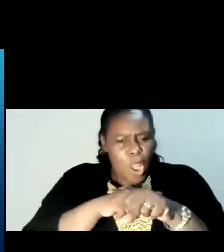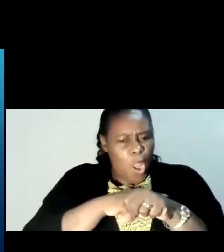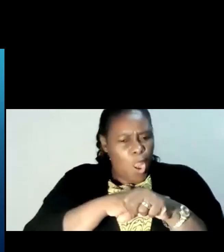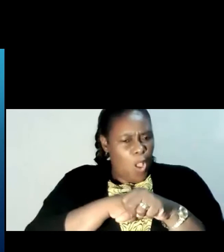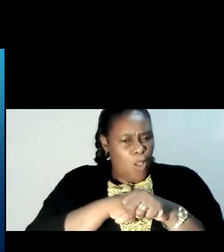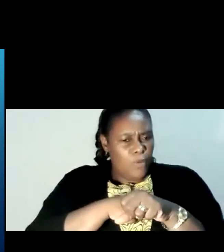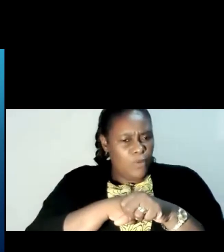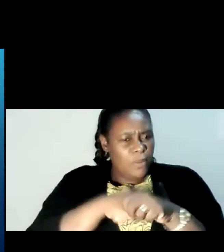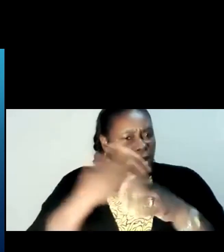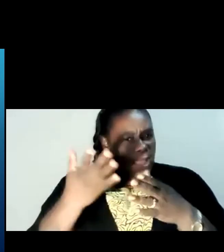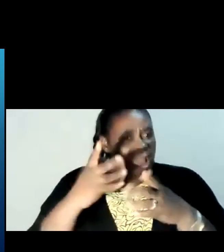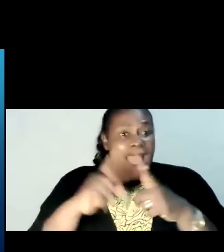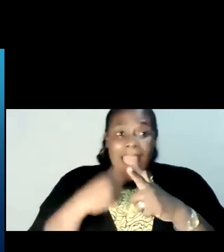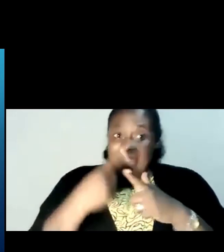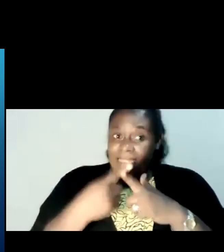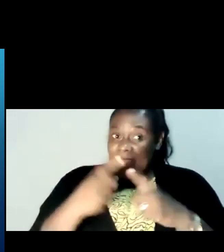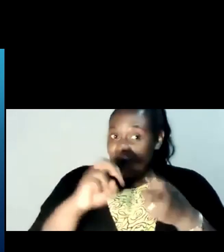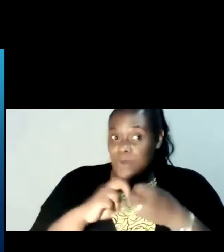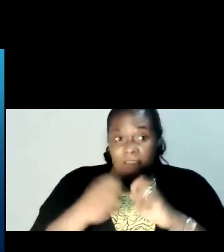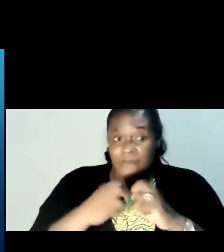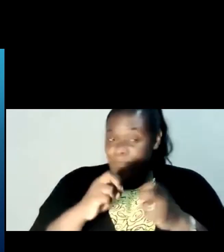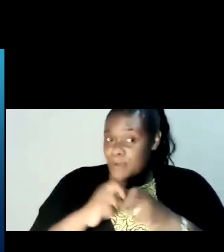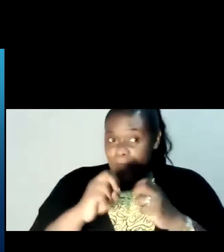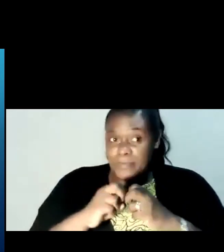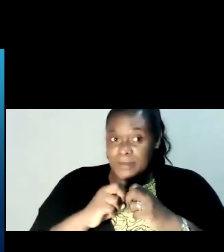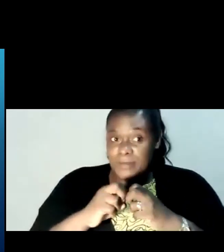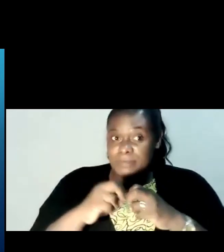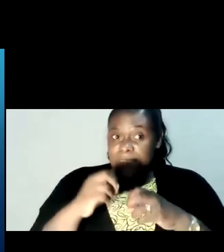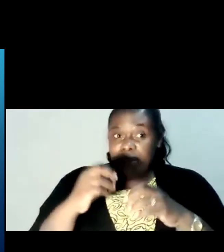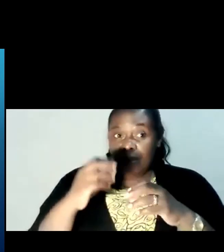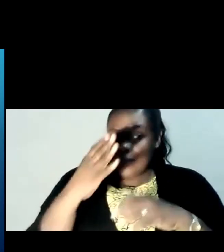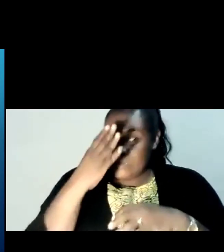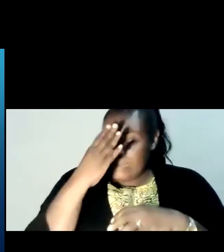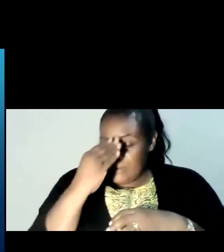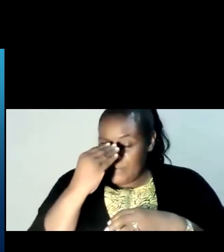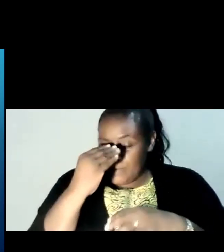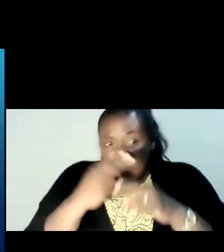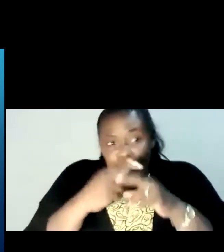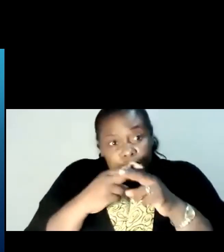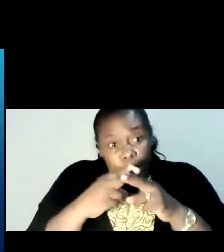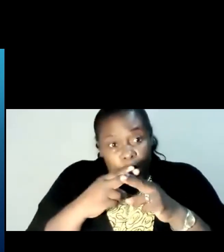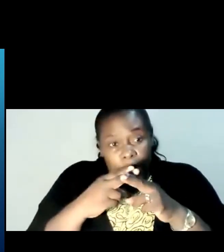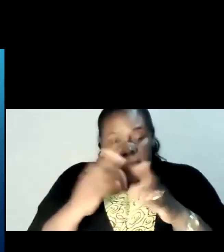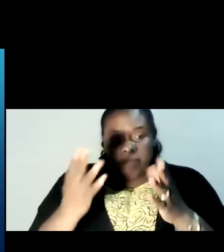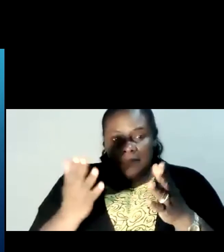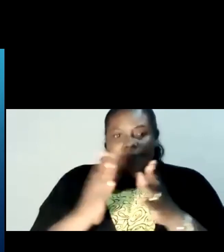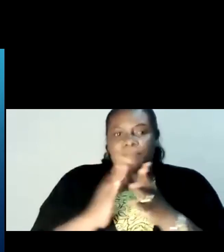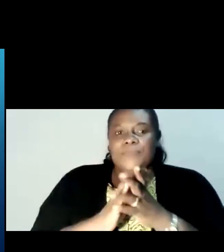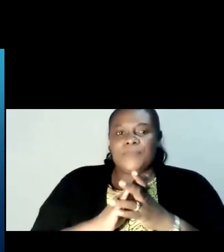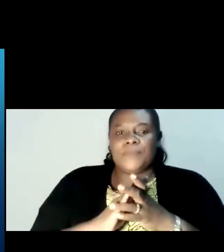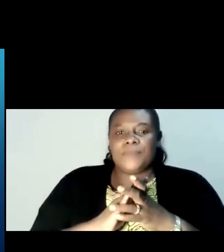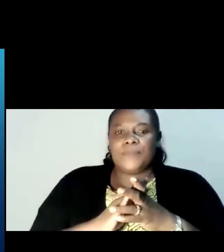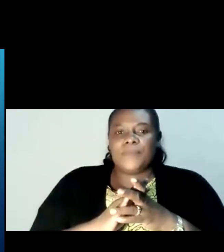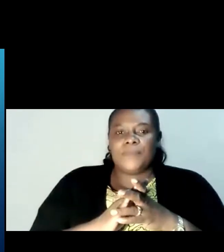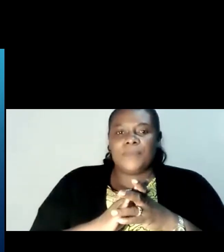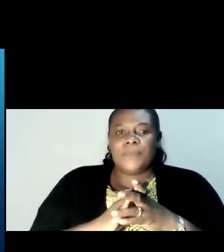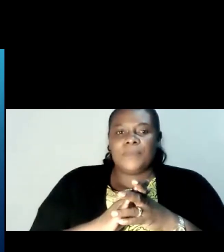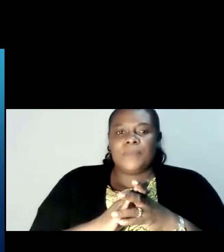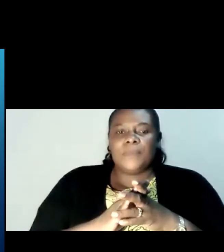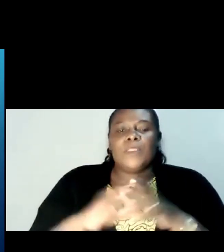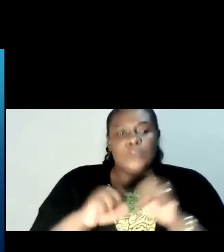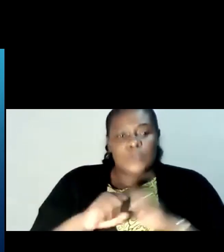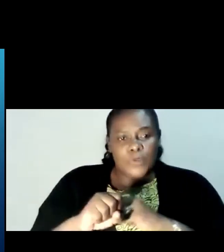sleeping altogether. So that is one type of disease that could lead to issues with sleep. As I mentioned before,